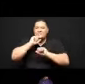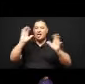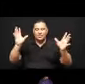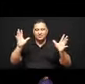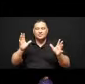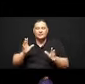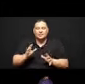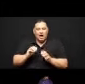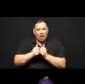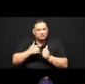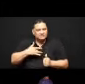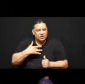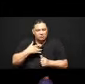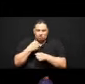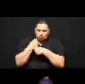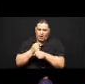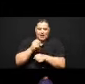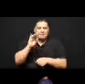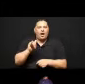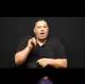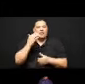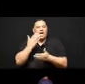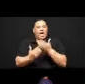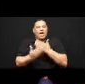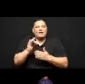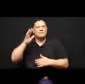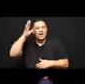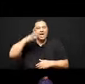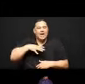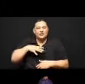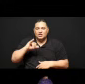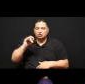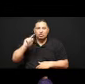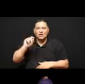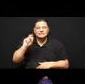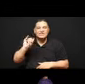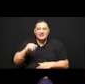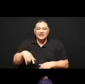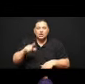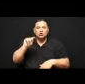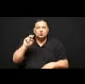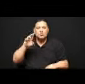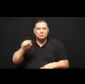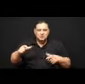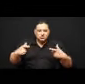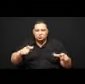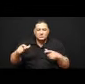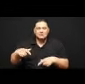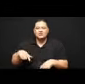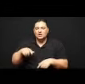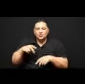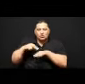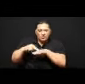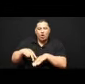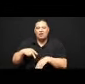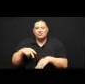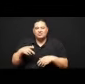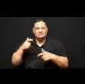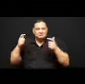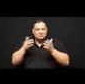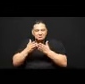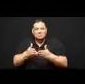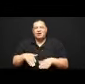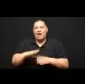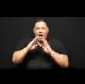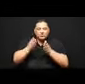How does it feel to be created by the hand of man? Jet skis and tubes and surfboards, yachts and houseboats and